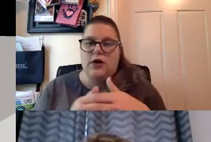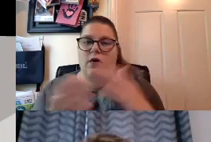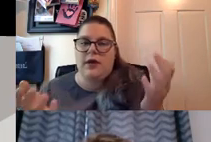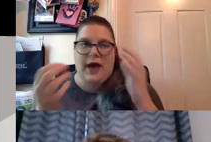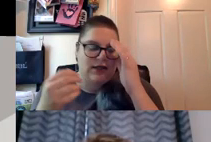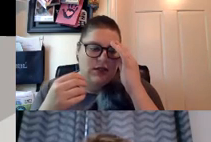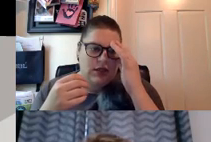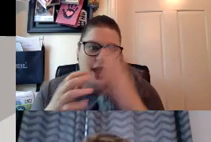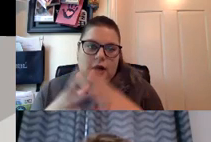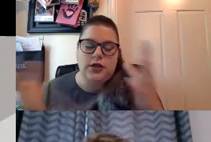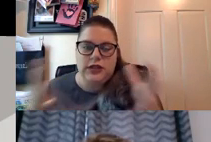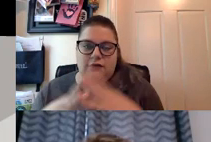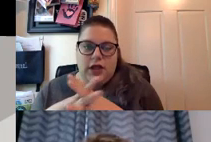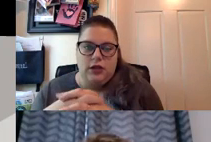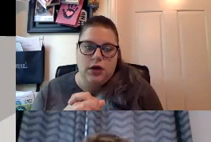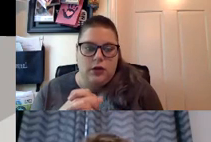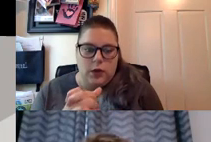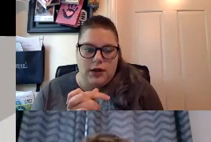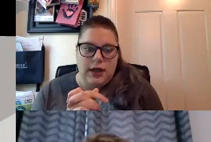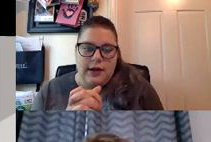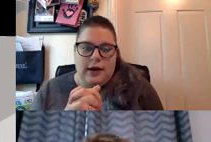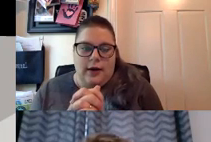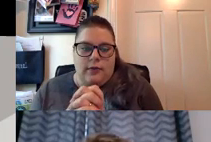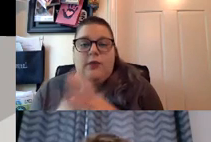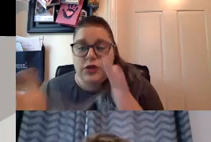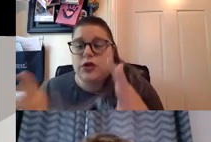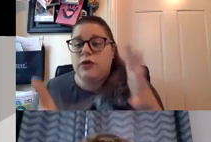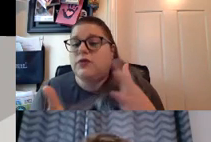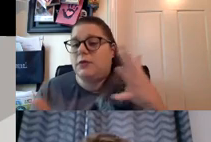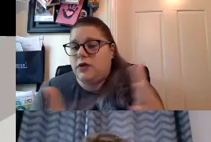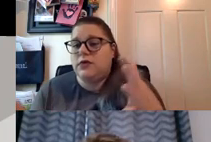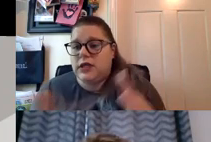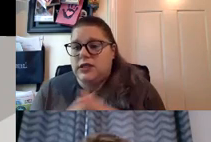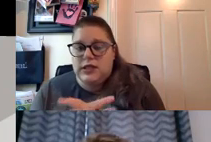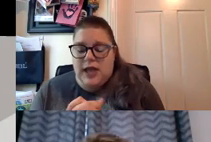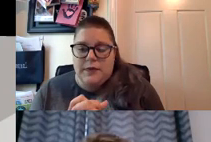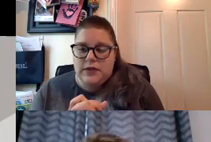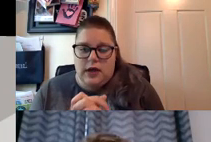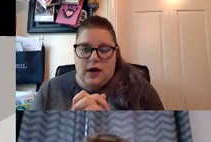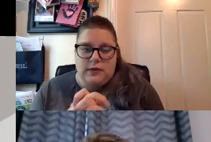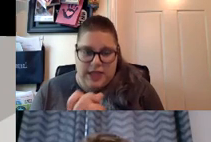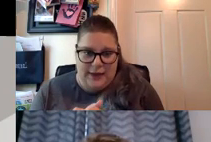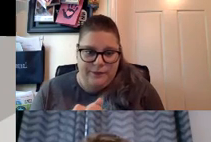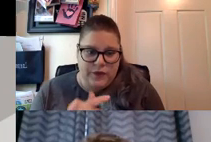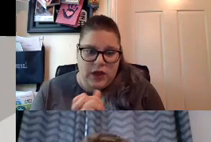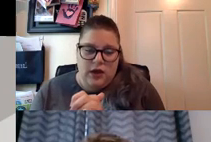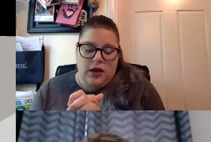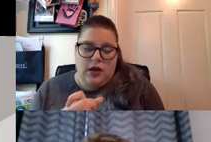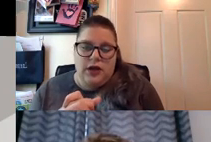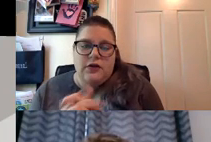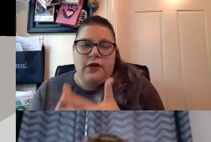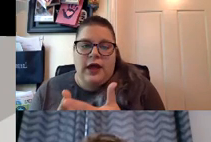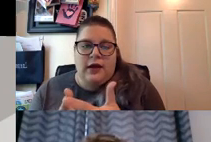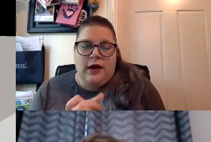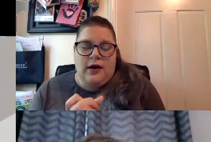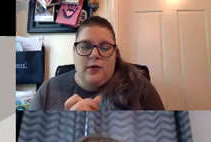even though it passes the checker and you did everything you could in Word. And we'll show you some of those easy steps today.